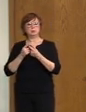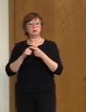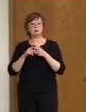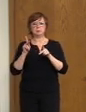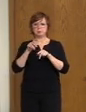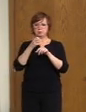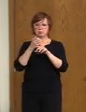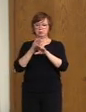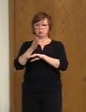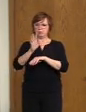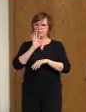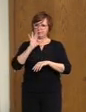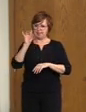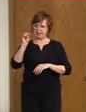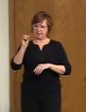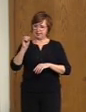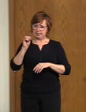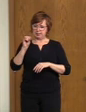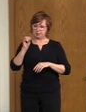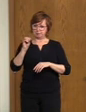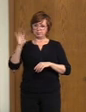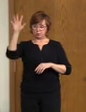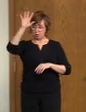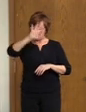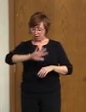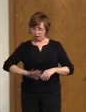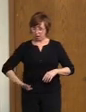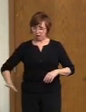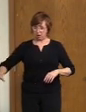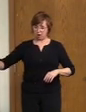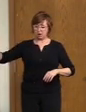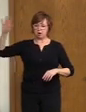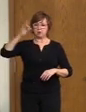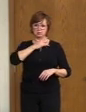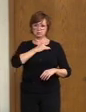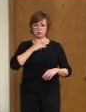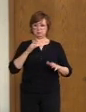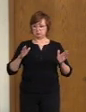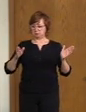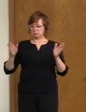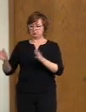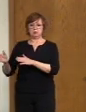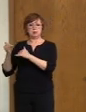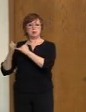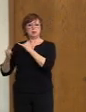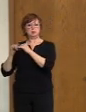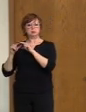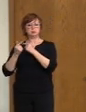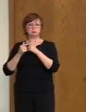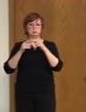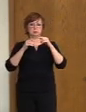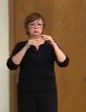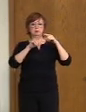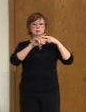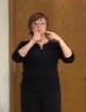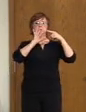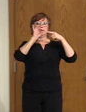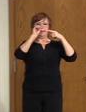80 years of older in all communities across the province. And then moving down in age, so